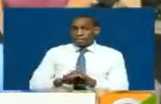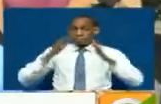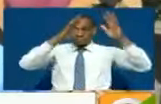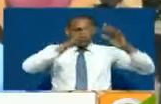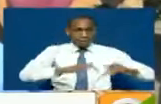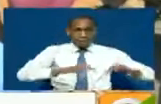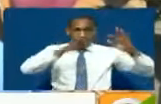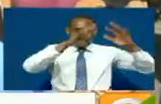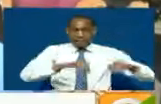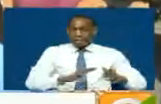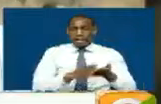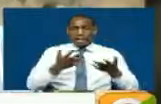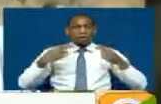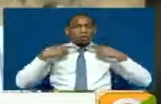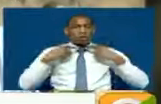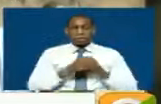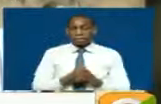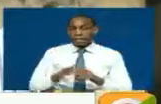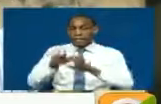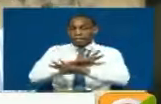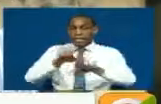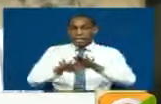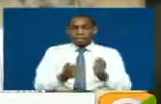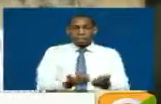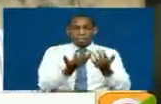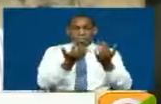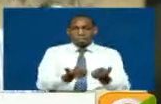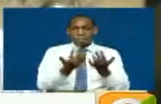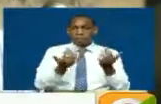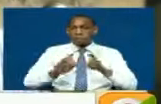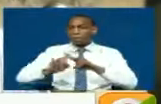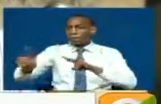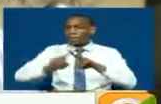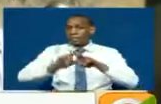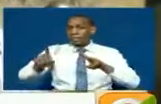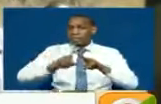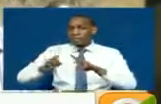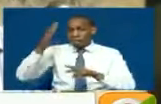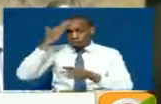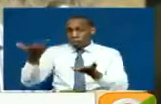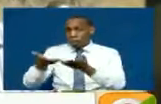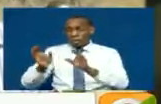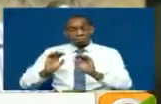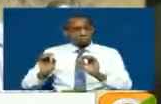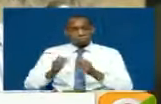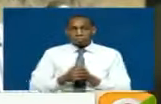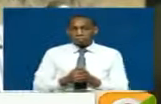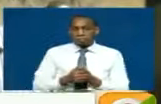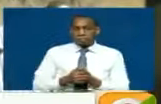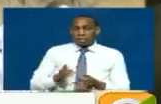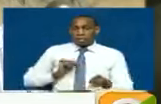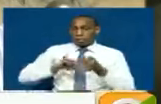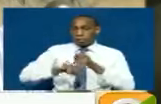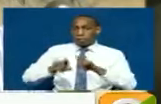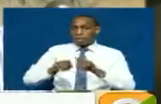mvua, hata sina mbele wala nyuma. Vitu vyote miungua watoto wamekimbia, wamepotelea hata sijui mahali penye wako. Pipi